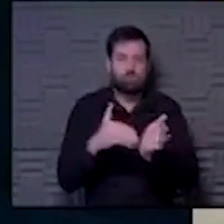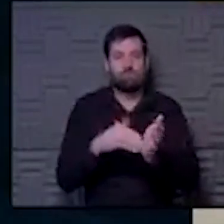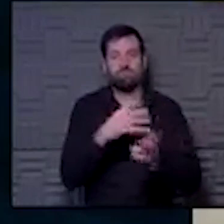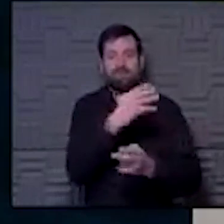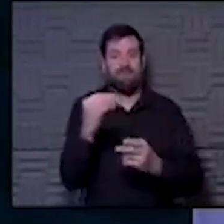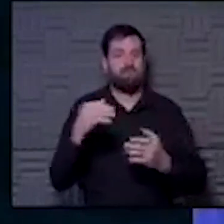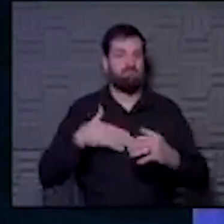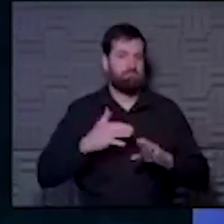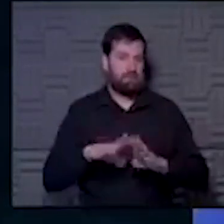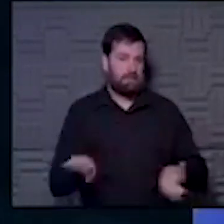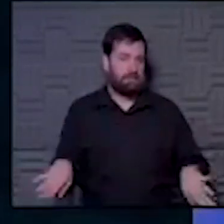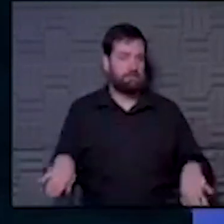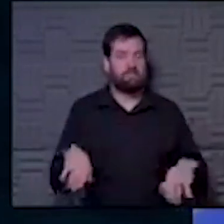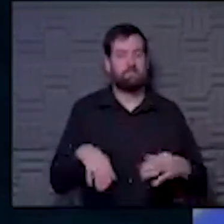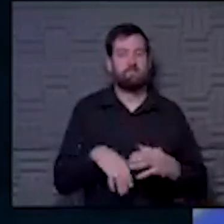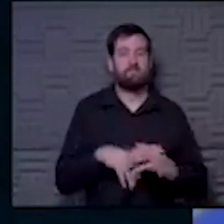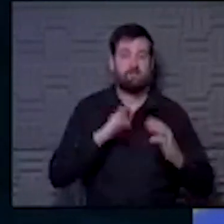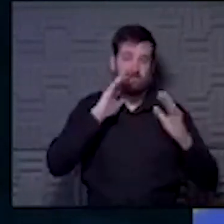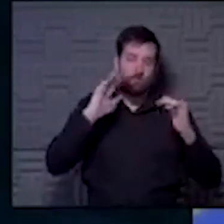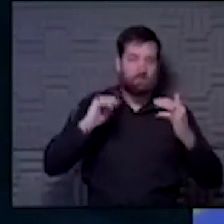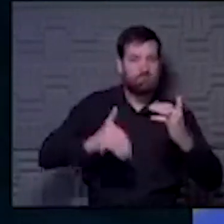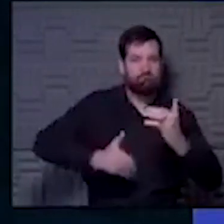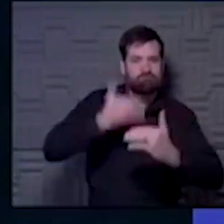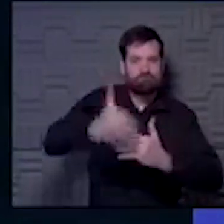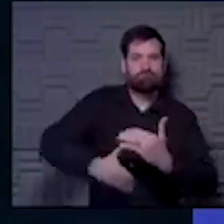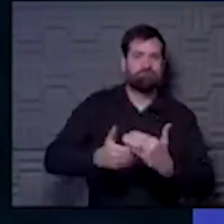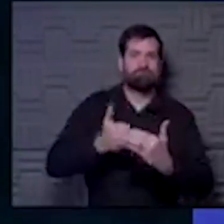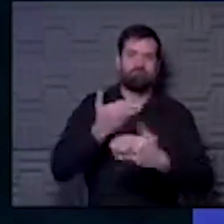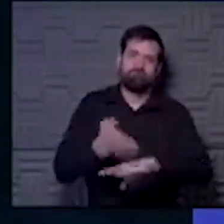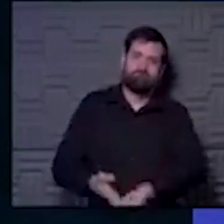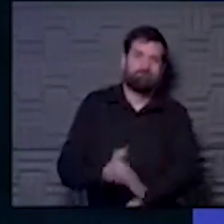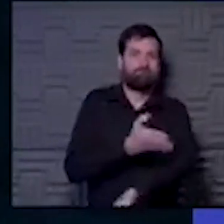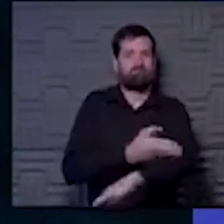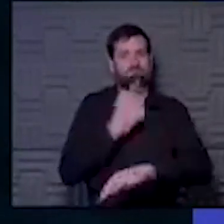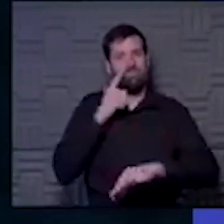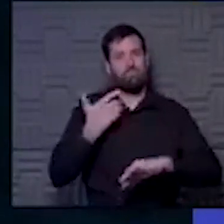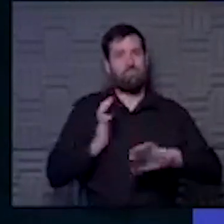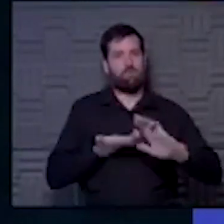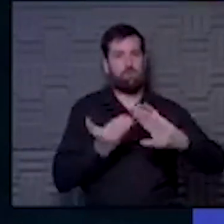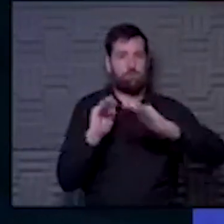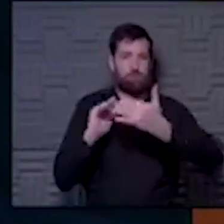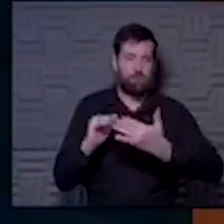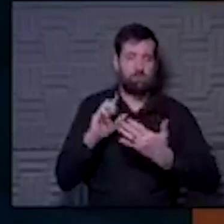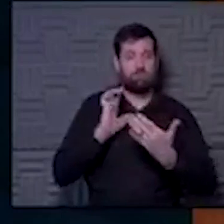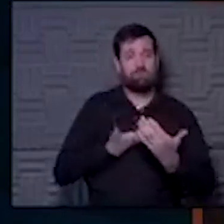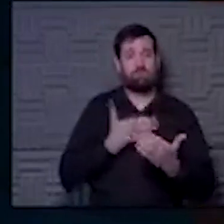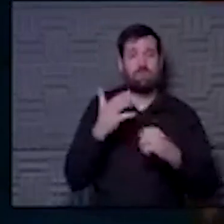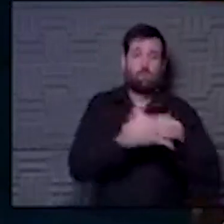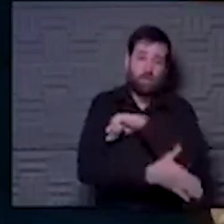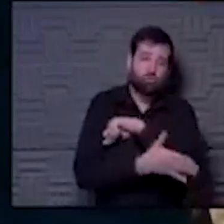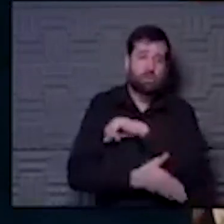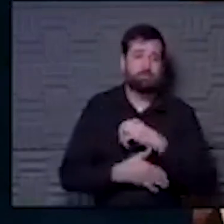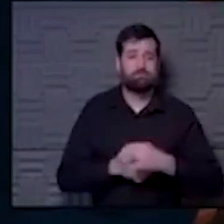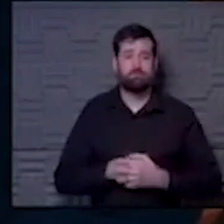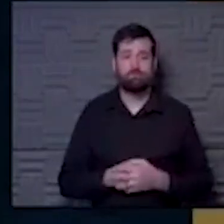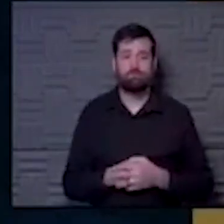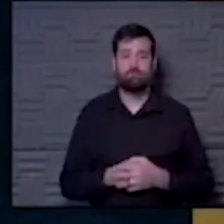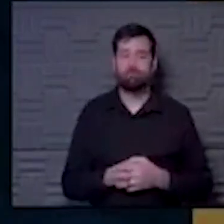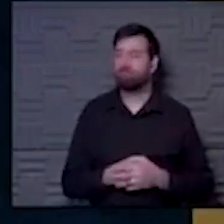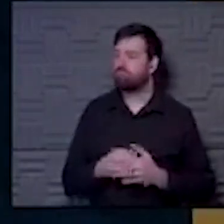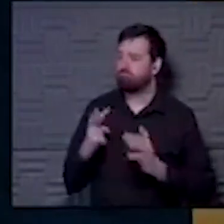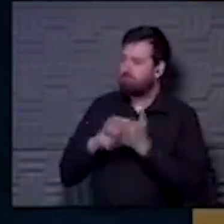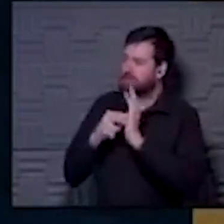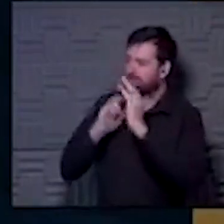today for my kids. Hopefully this is the next step in things getting better for our community and for our country. It means